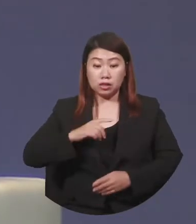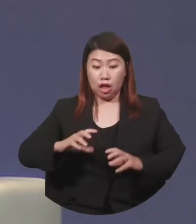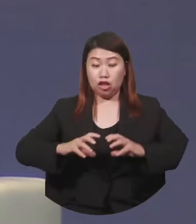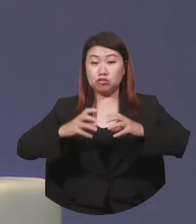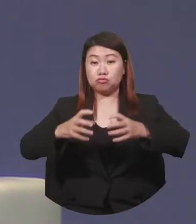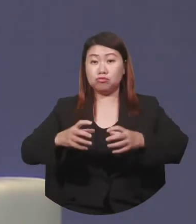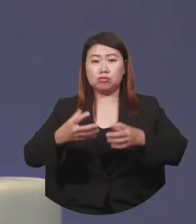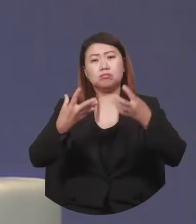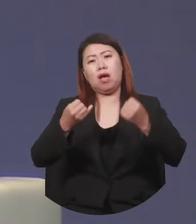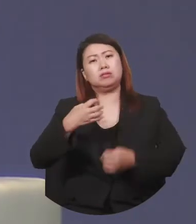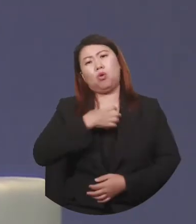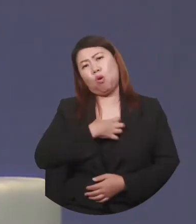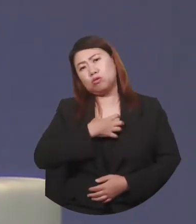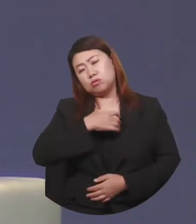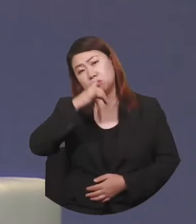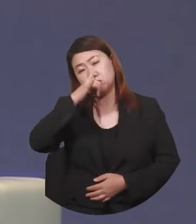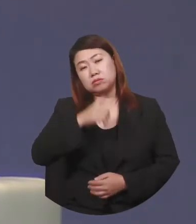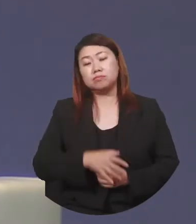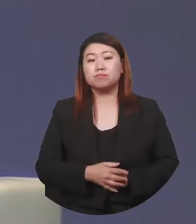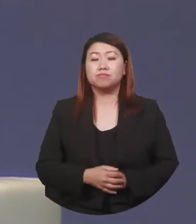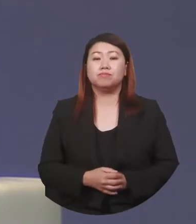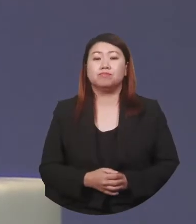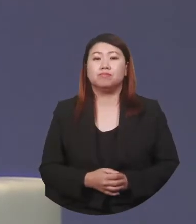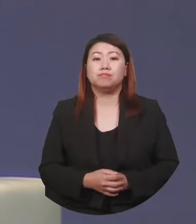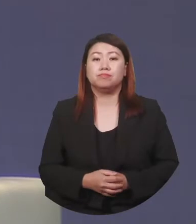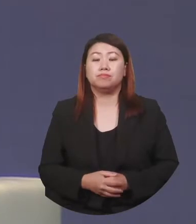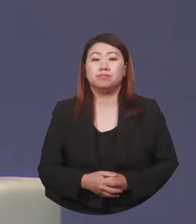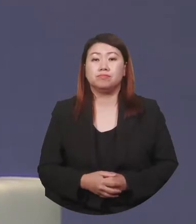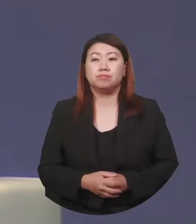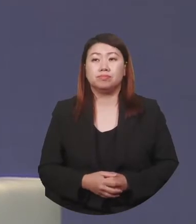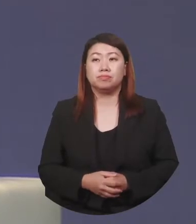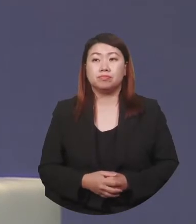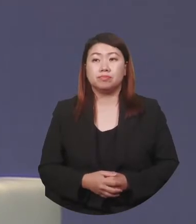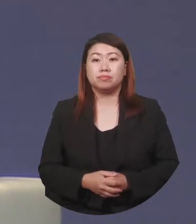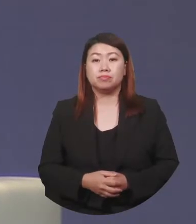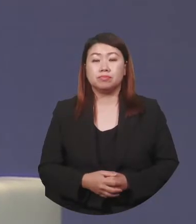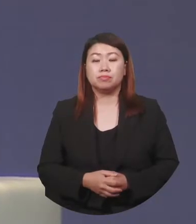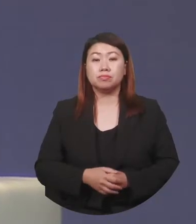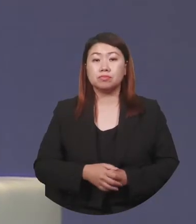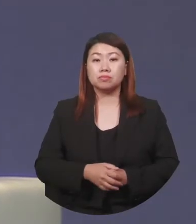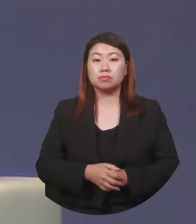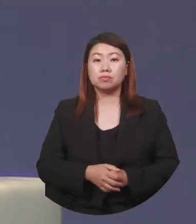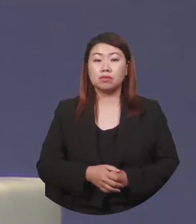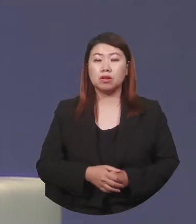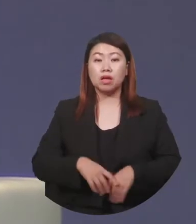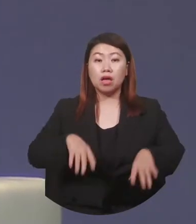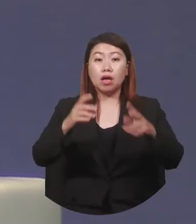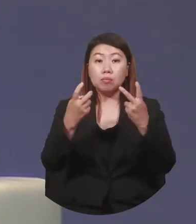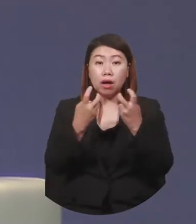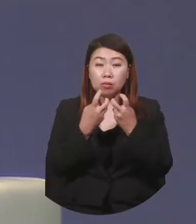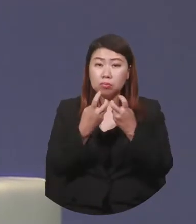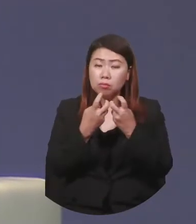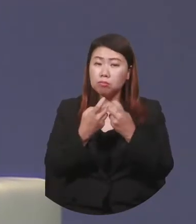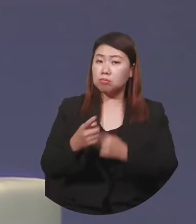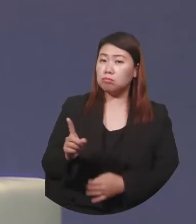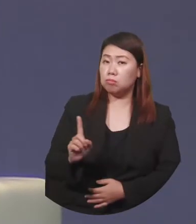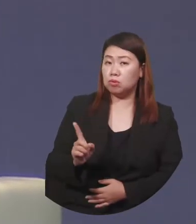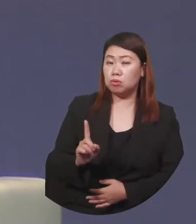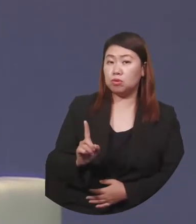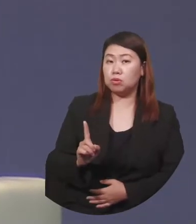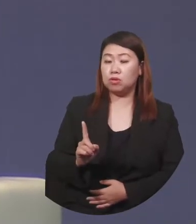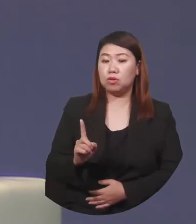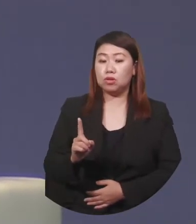about. And what we thinking about is that how we can continue our support, how we